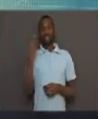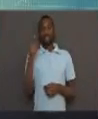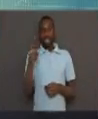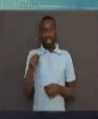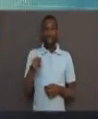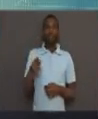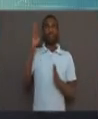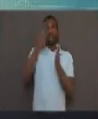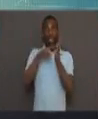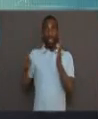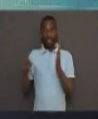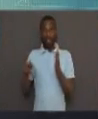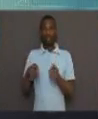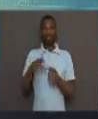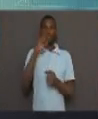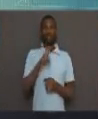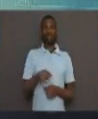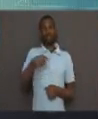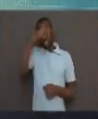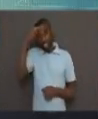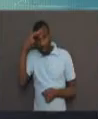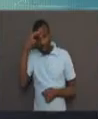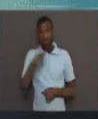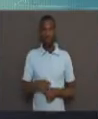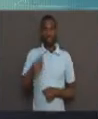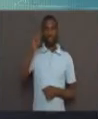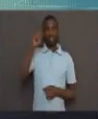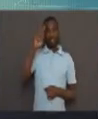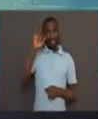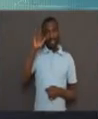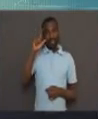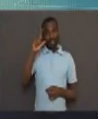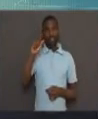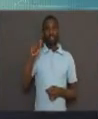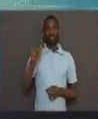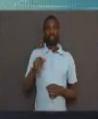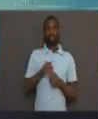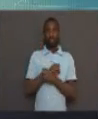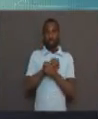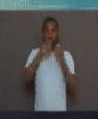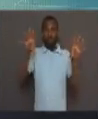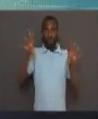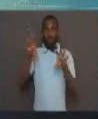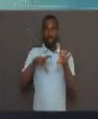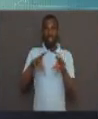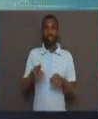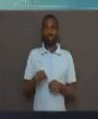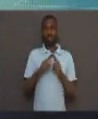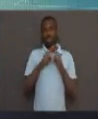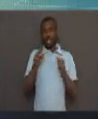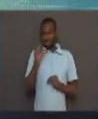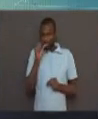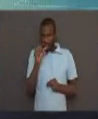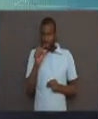achieve luminescence because tritium emits only low-energy